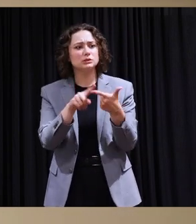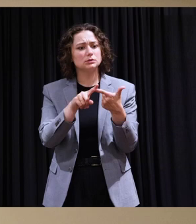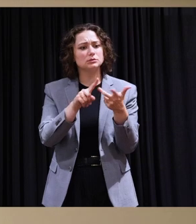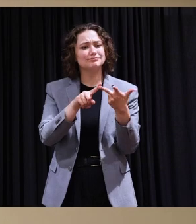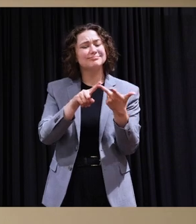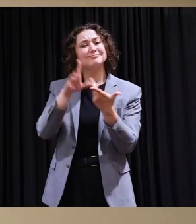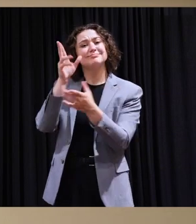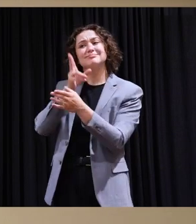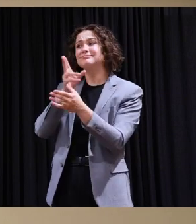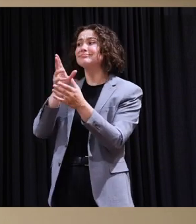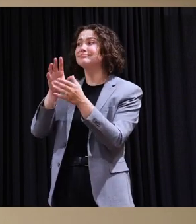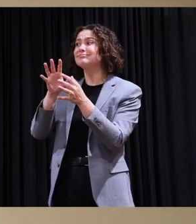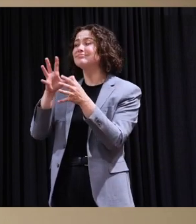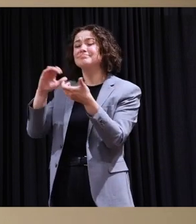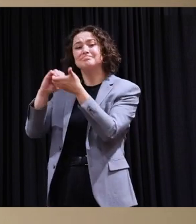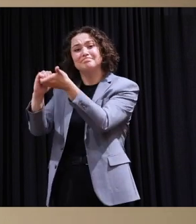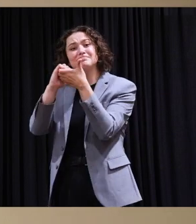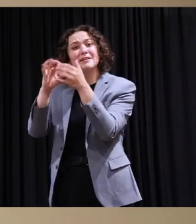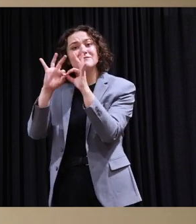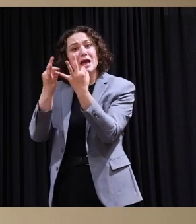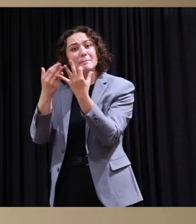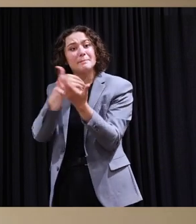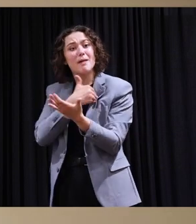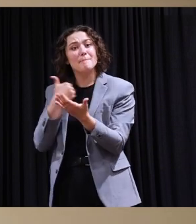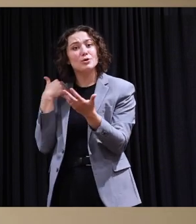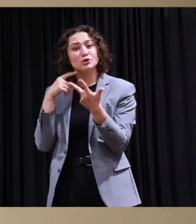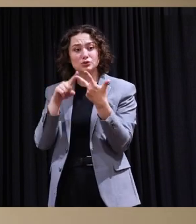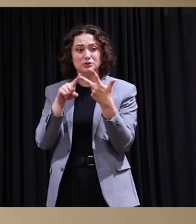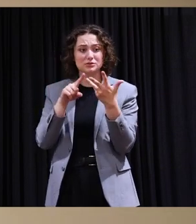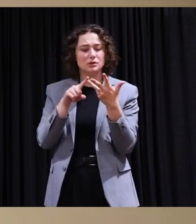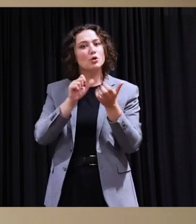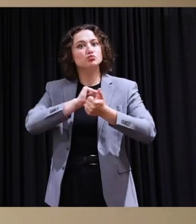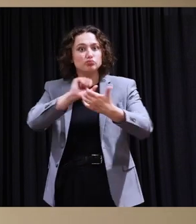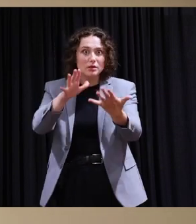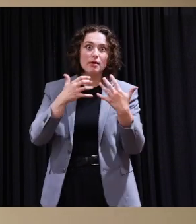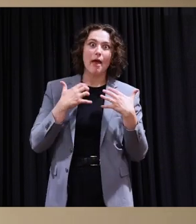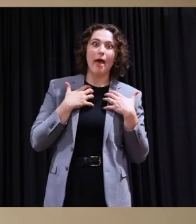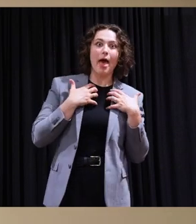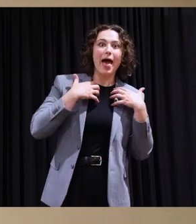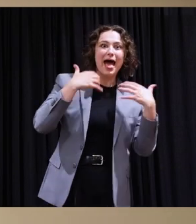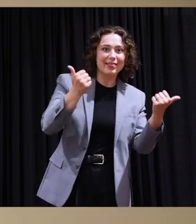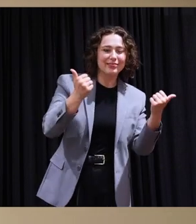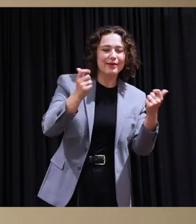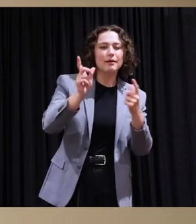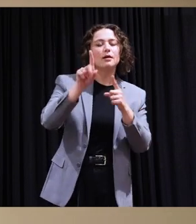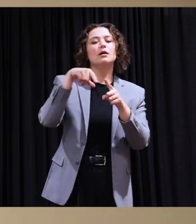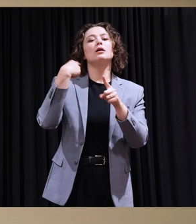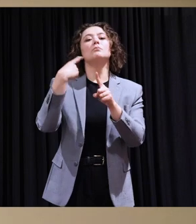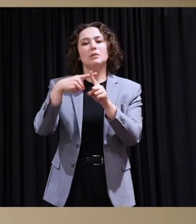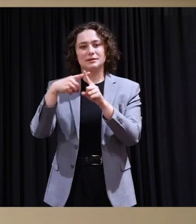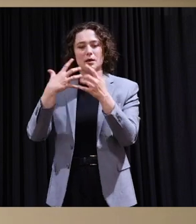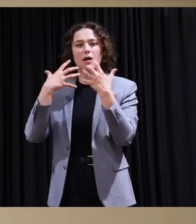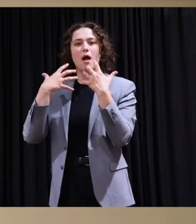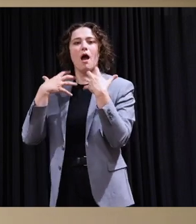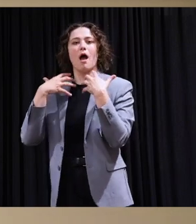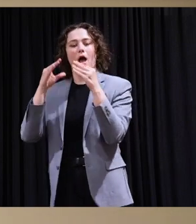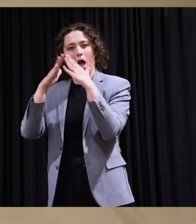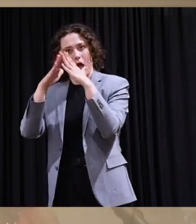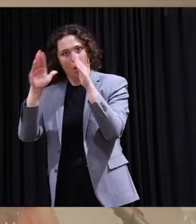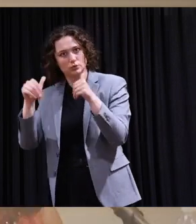family members. It's an opportunity to address their health needs as well as their housing and well-being issues as